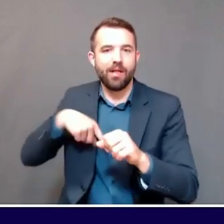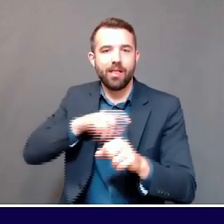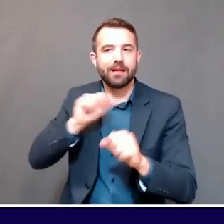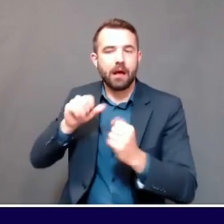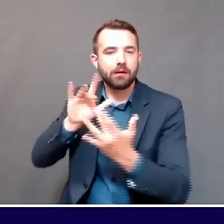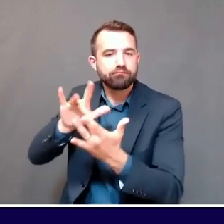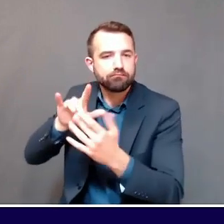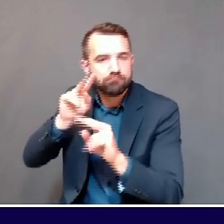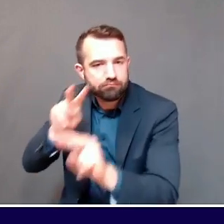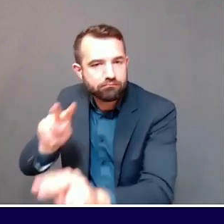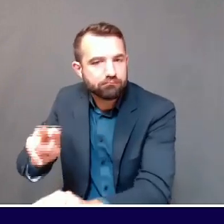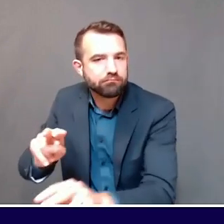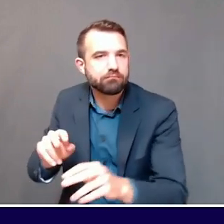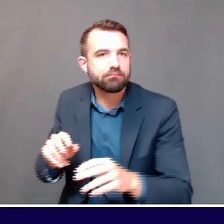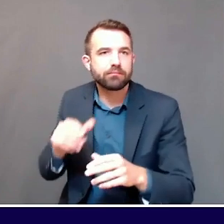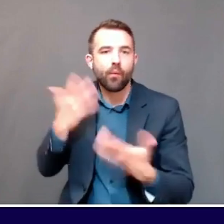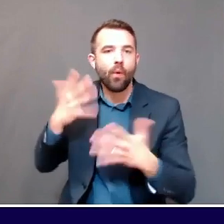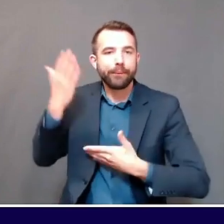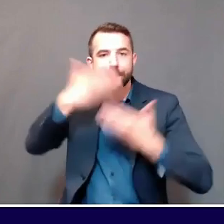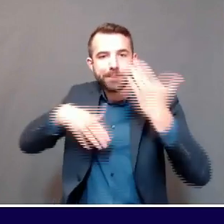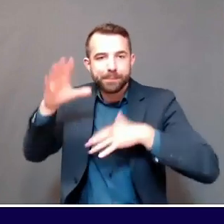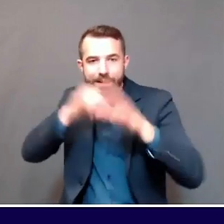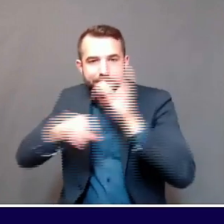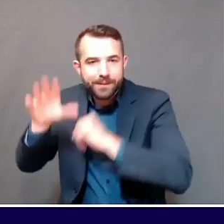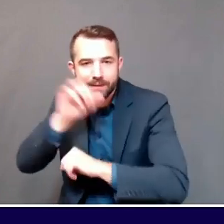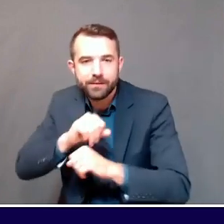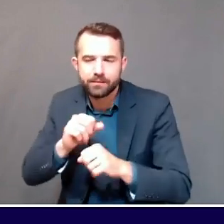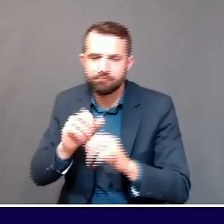data. Thank you.